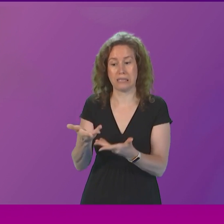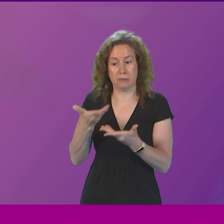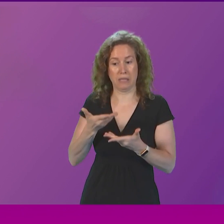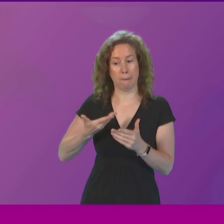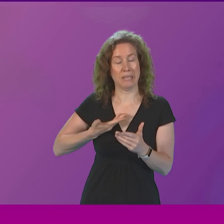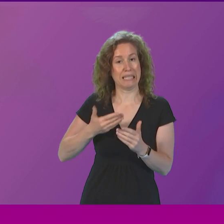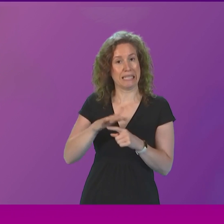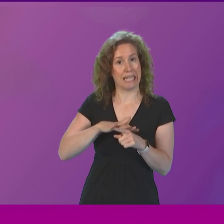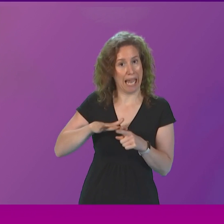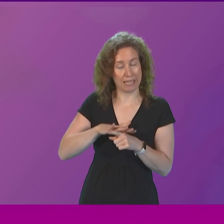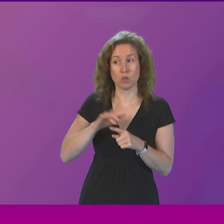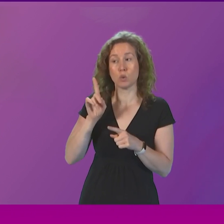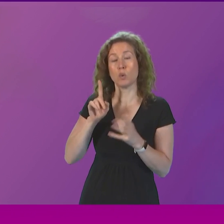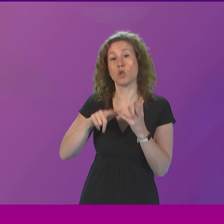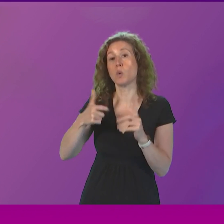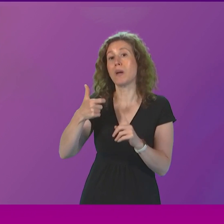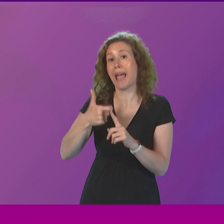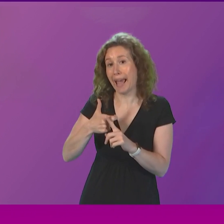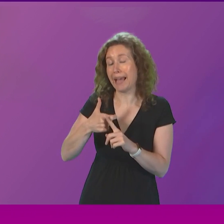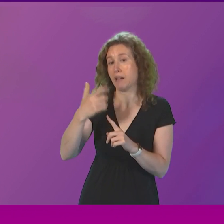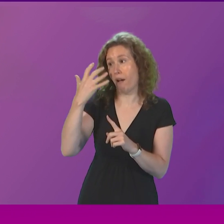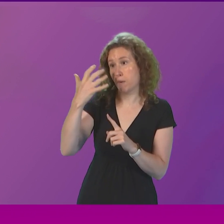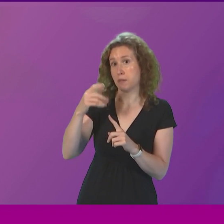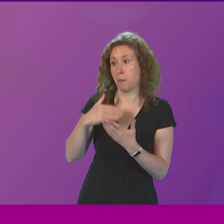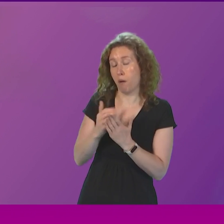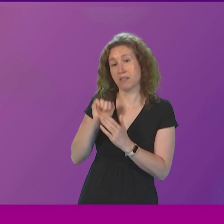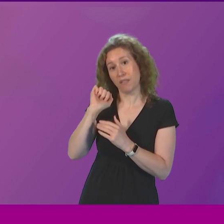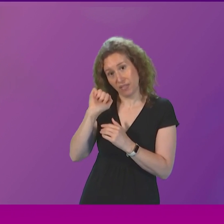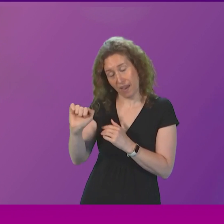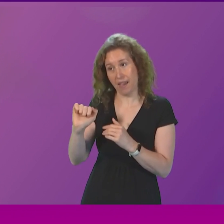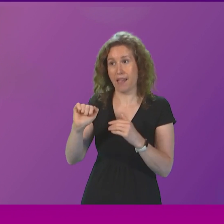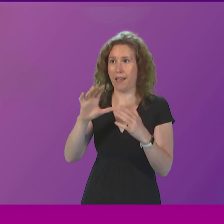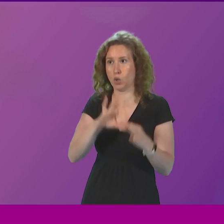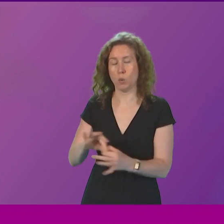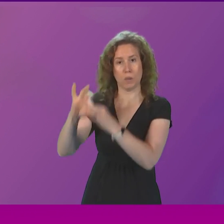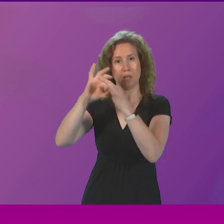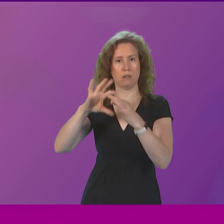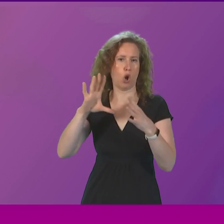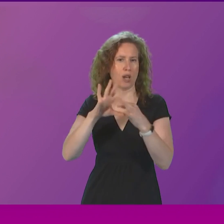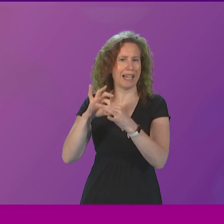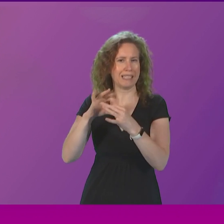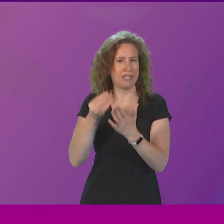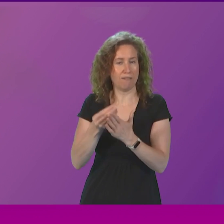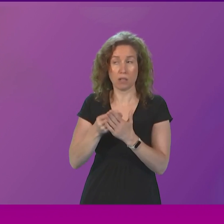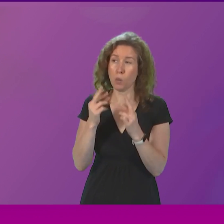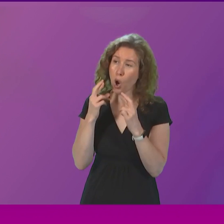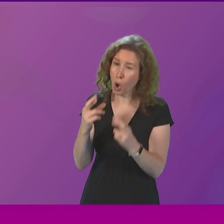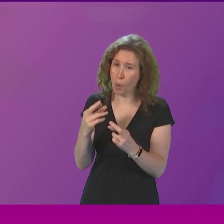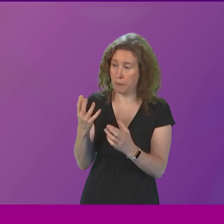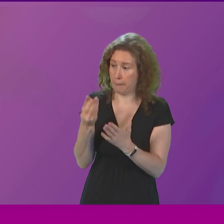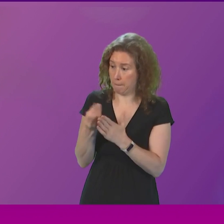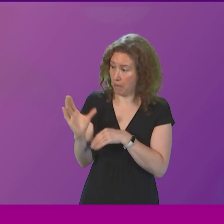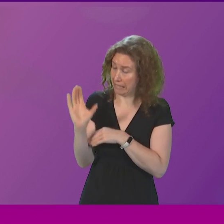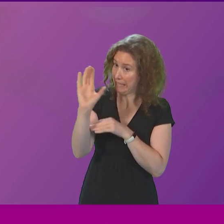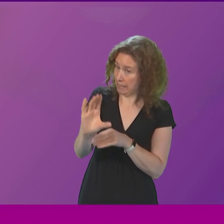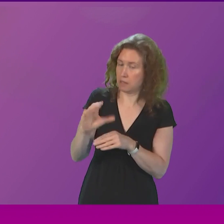business case to the UK Department for Transport as part of their Union Connectivity Development Fund. So we're hoping that, of course, that will get